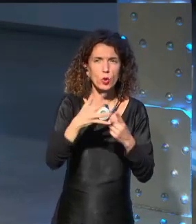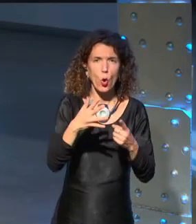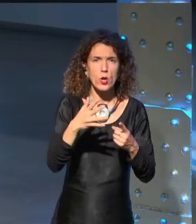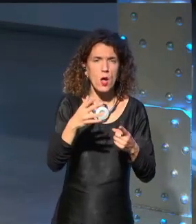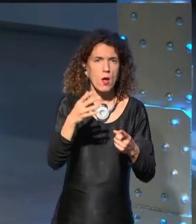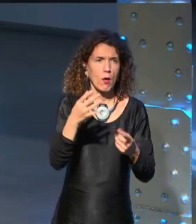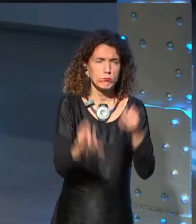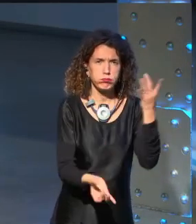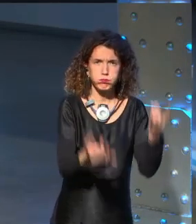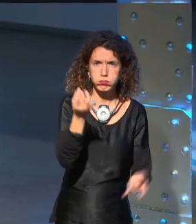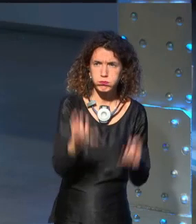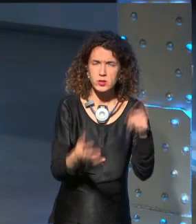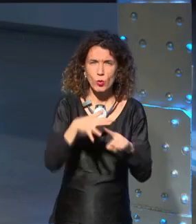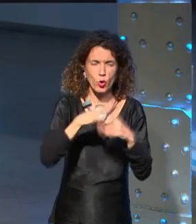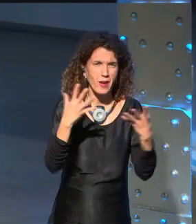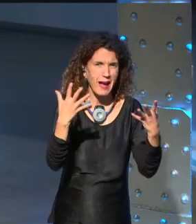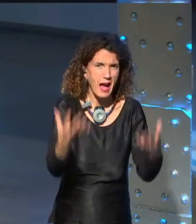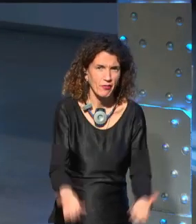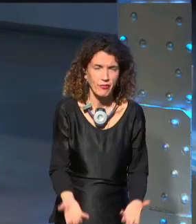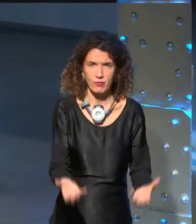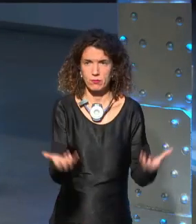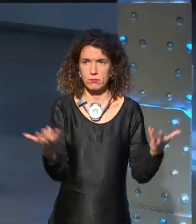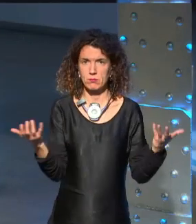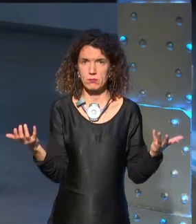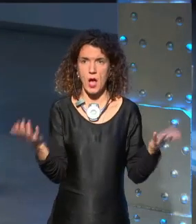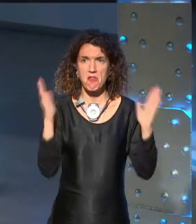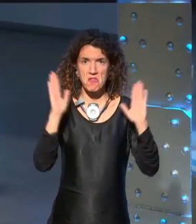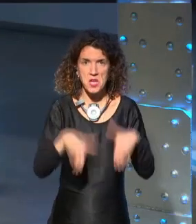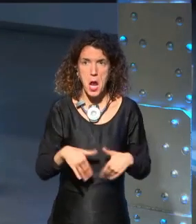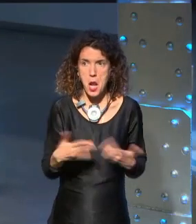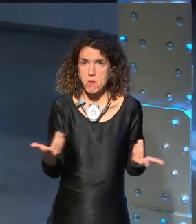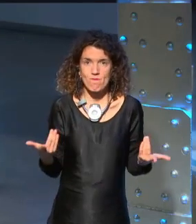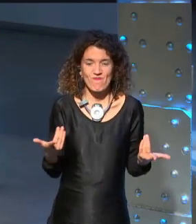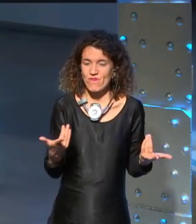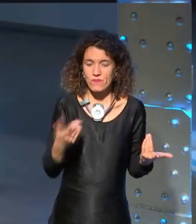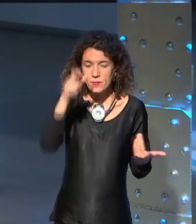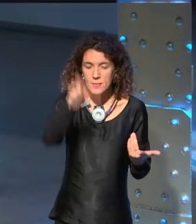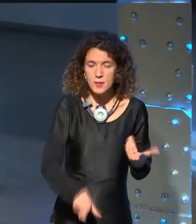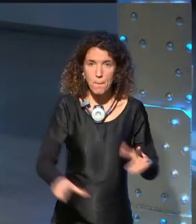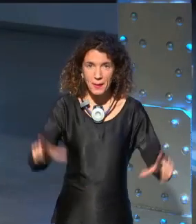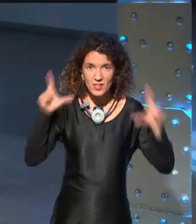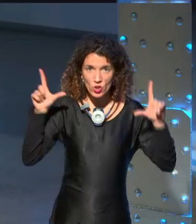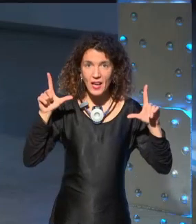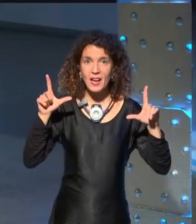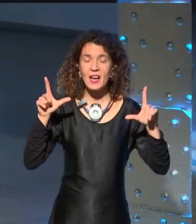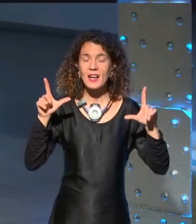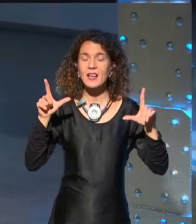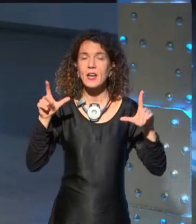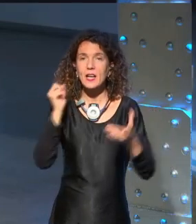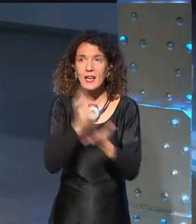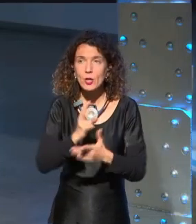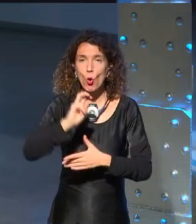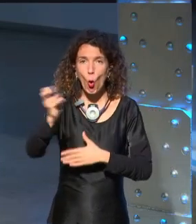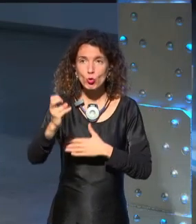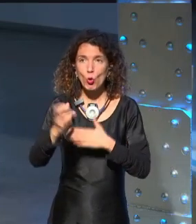Dave has gone through so many and many things that he's not,